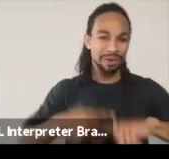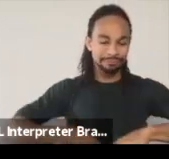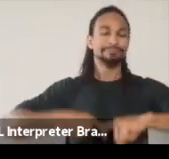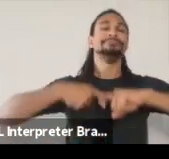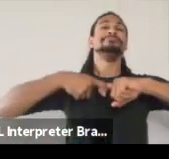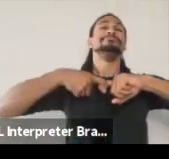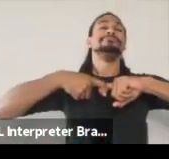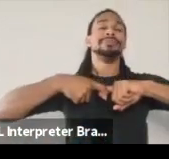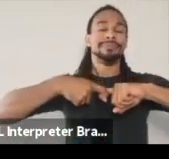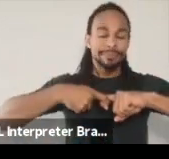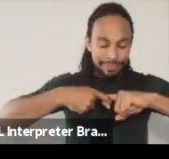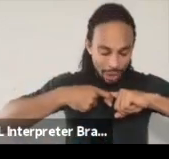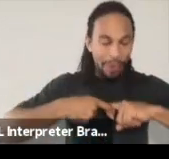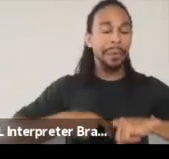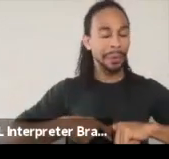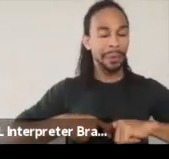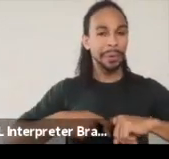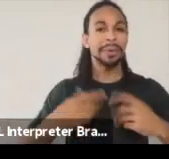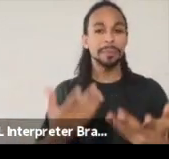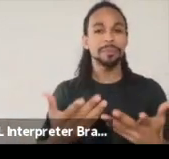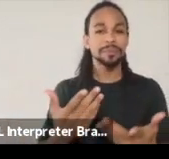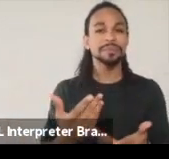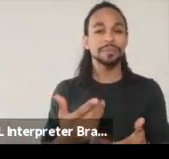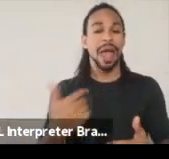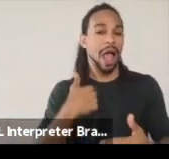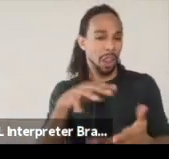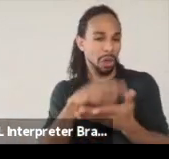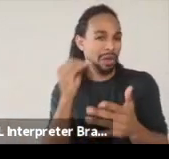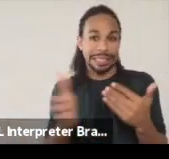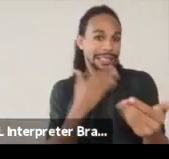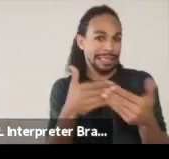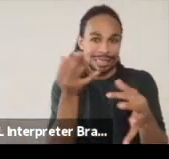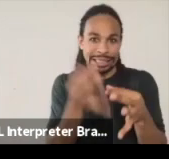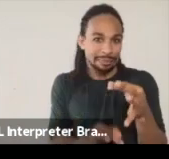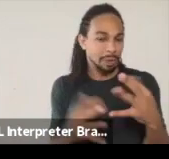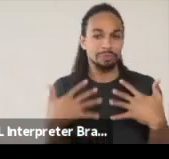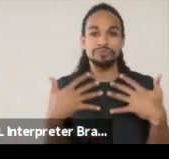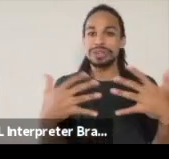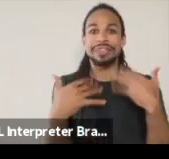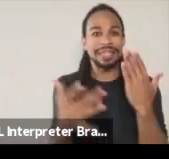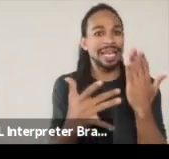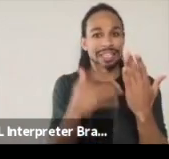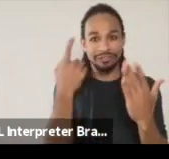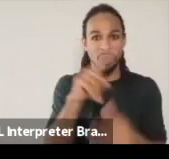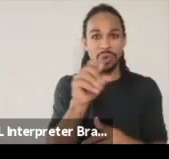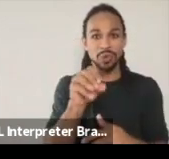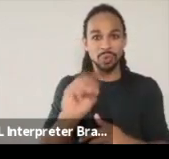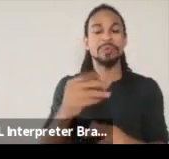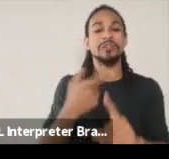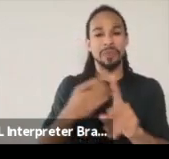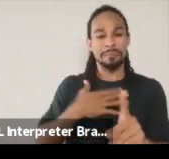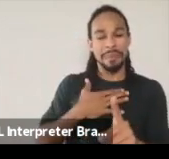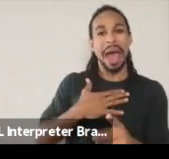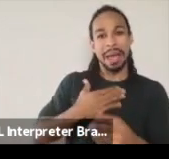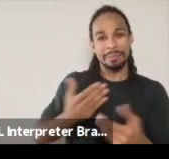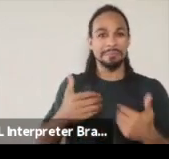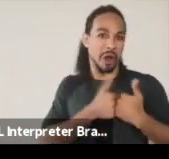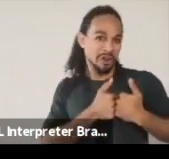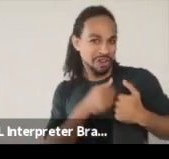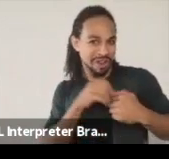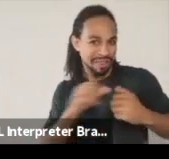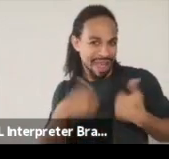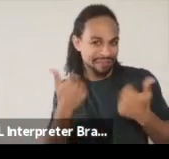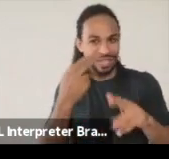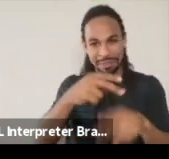very simple, very Zoom-friendly breathing technique from my partner in life. His name is Patricio